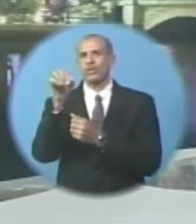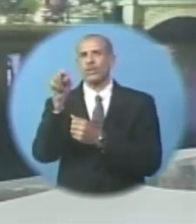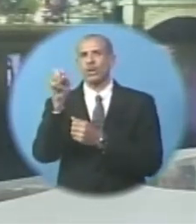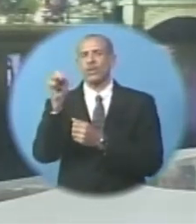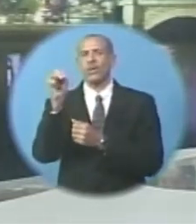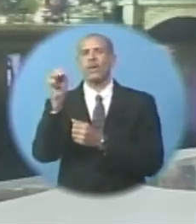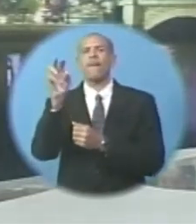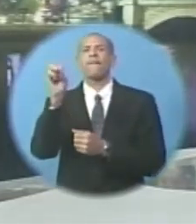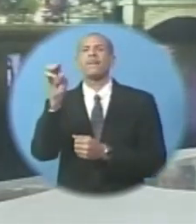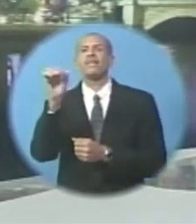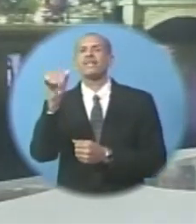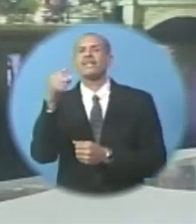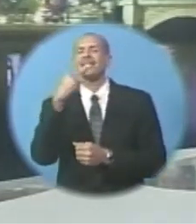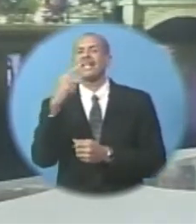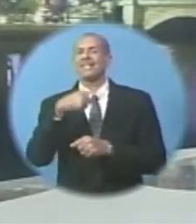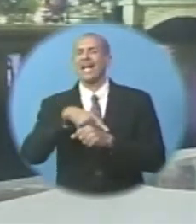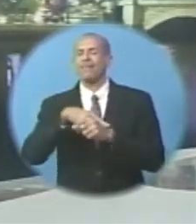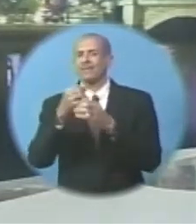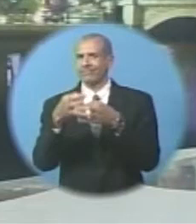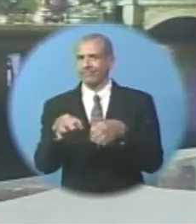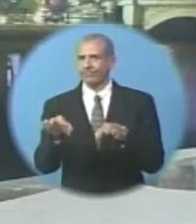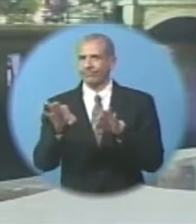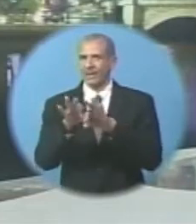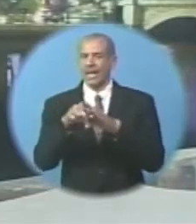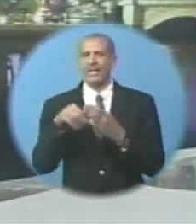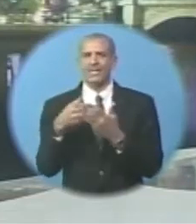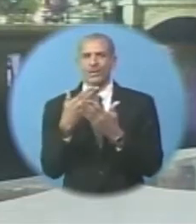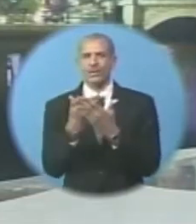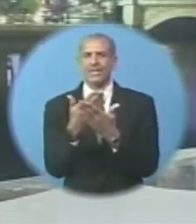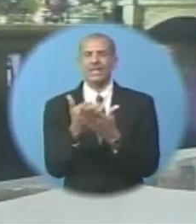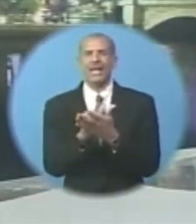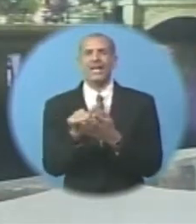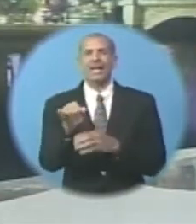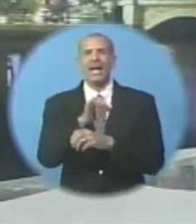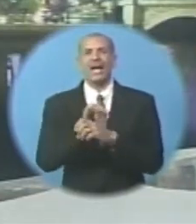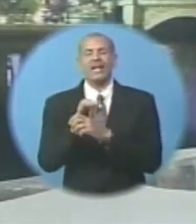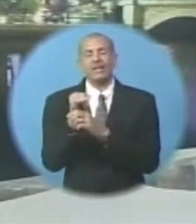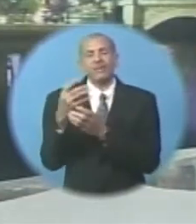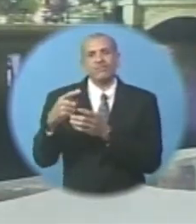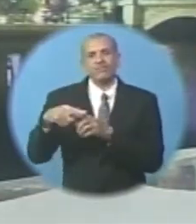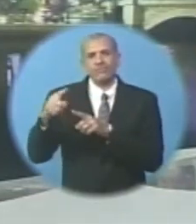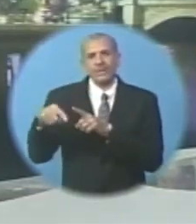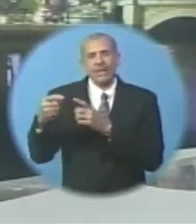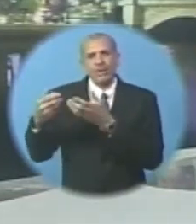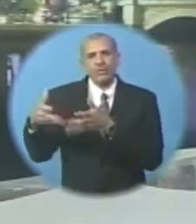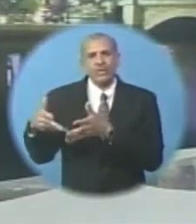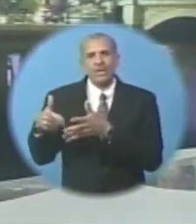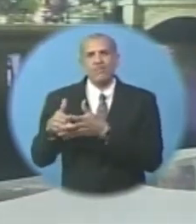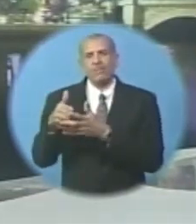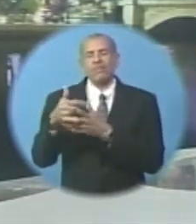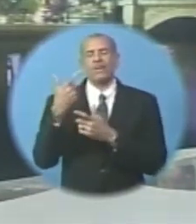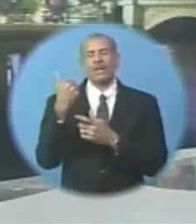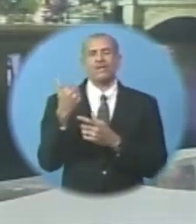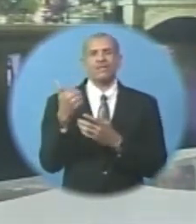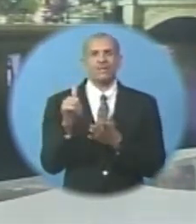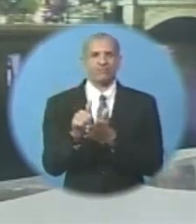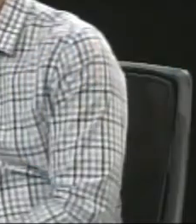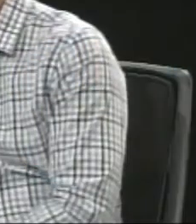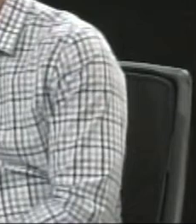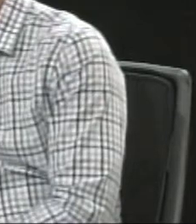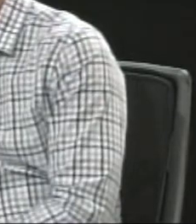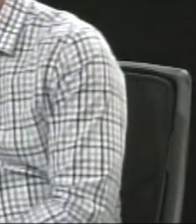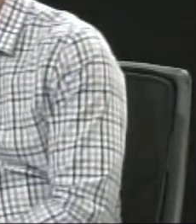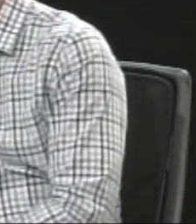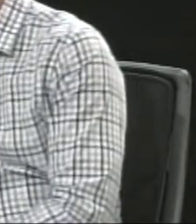McConney, says timing is essential and suggests the island is losing out to other jurisdictions as a result.